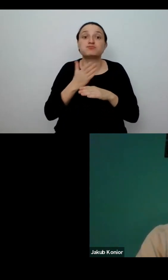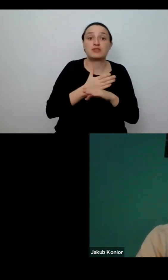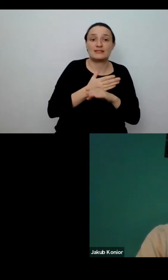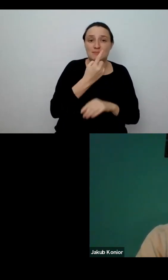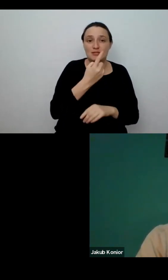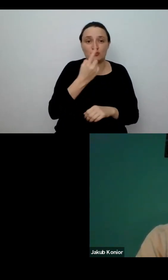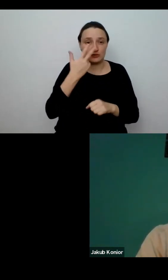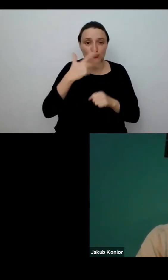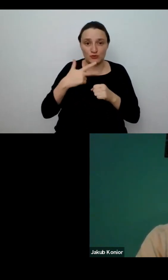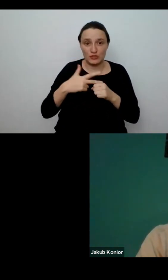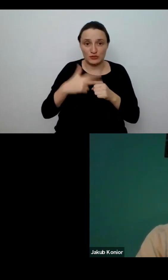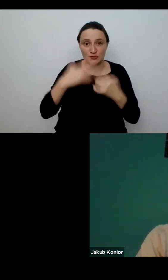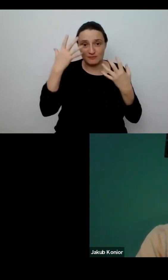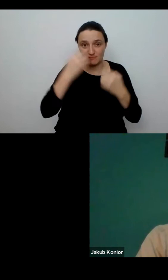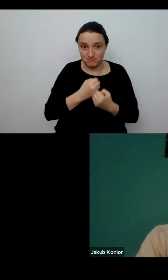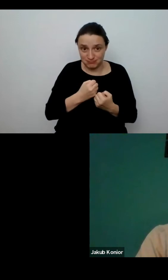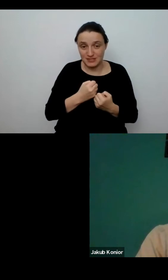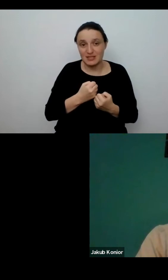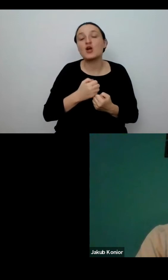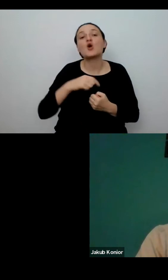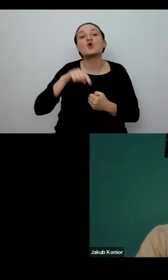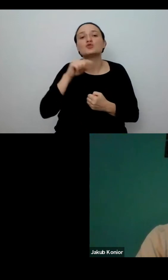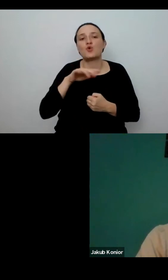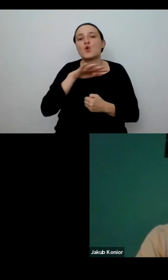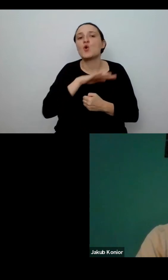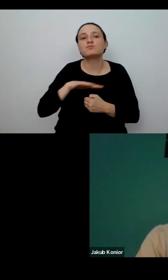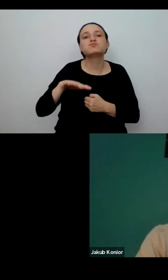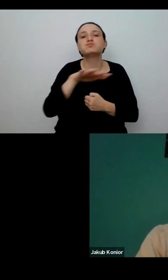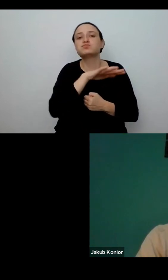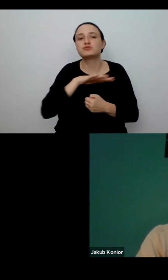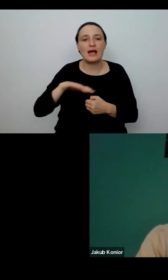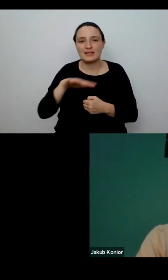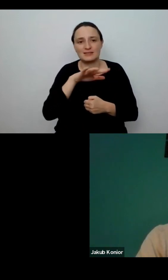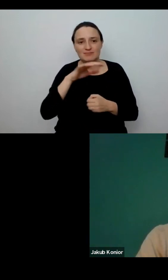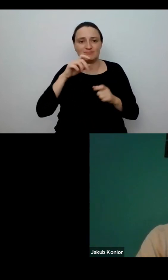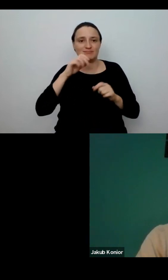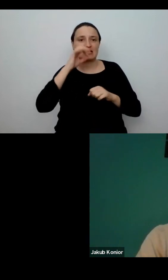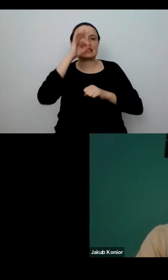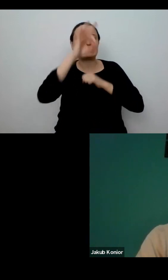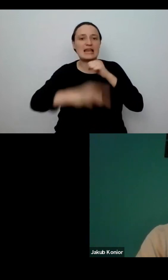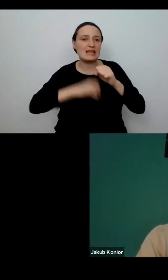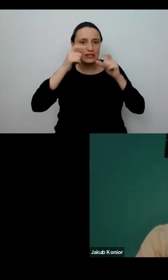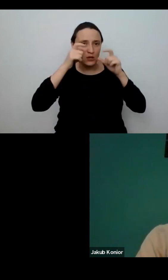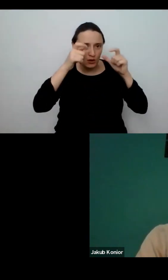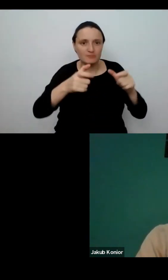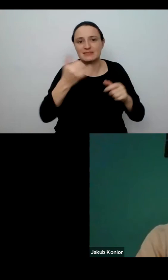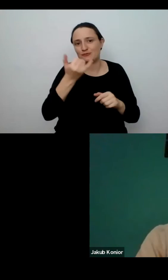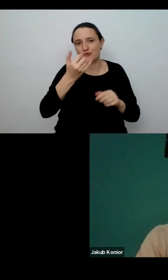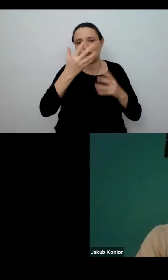satellite observes is always dark, so nothing will be seen. And also because